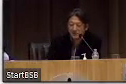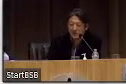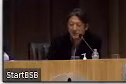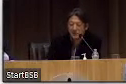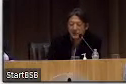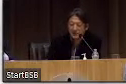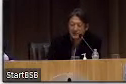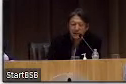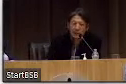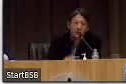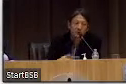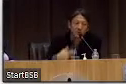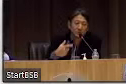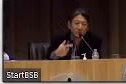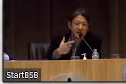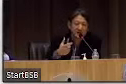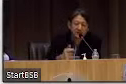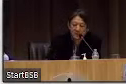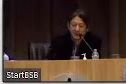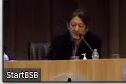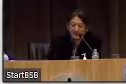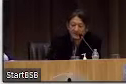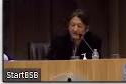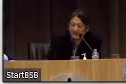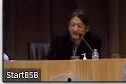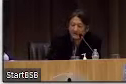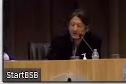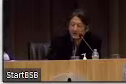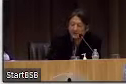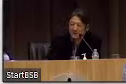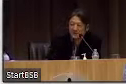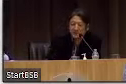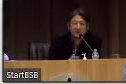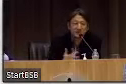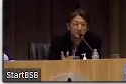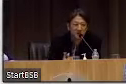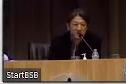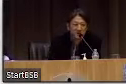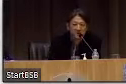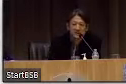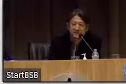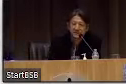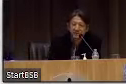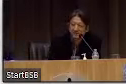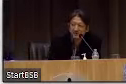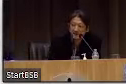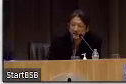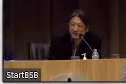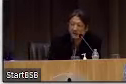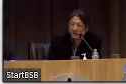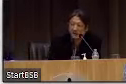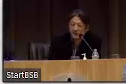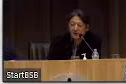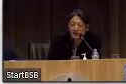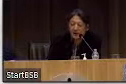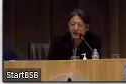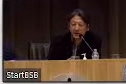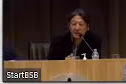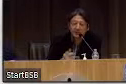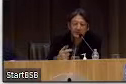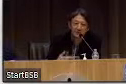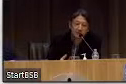of cases and deaths from COVID, where we had the sign that we need to have